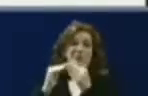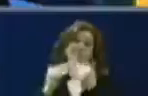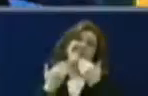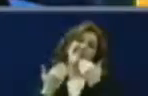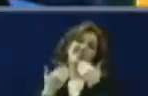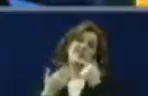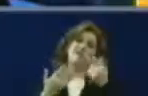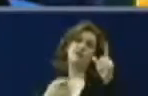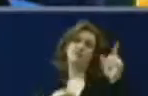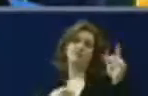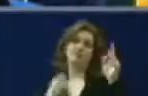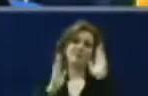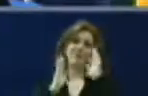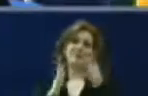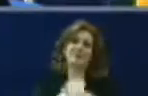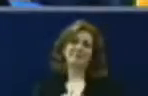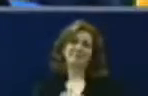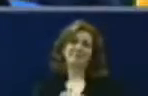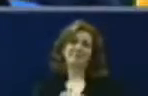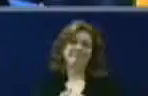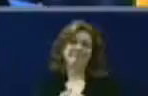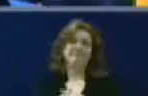for listening.